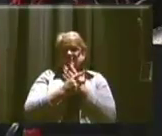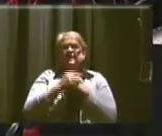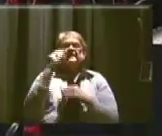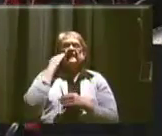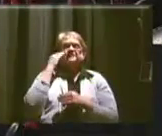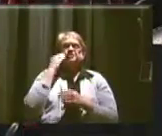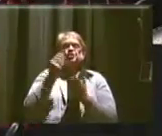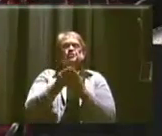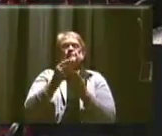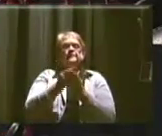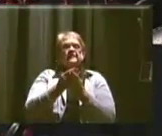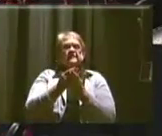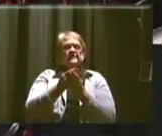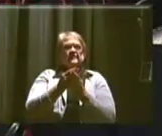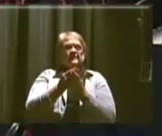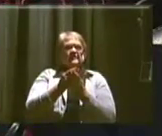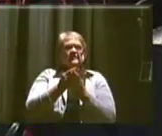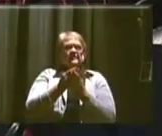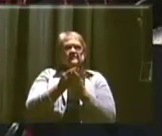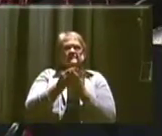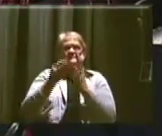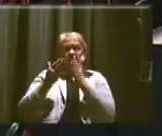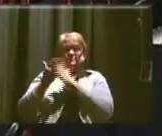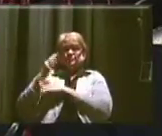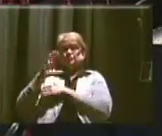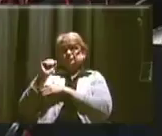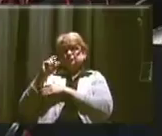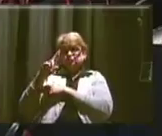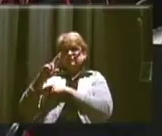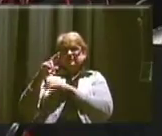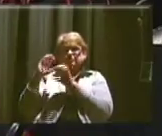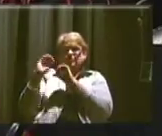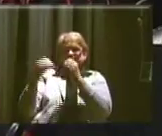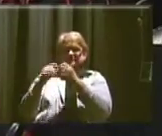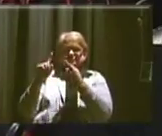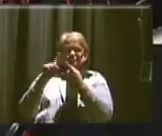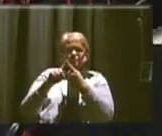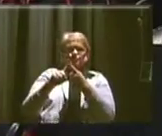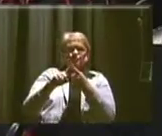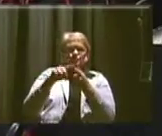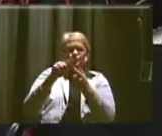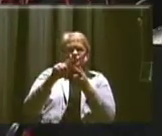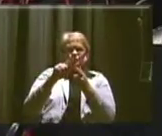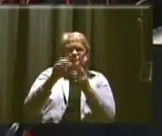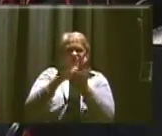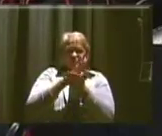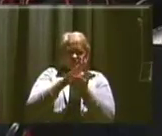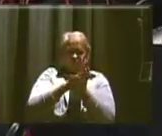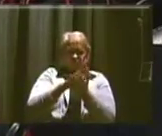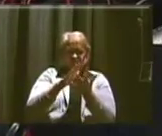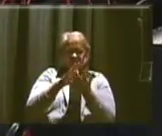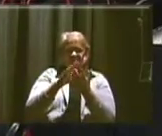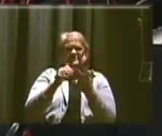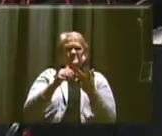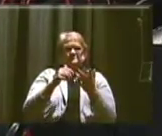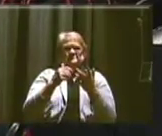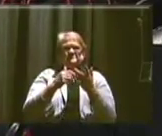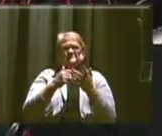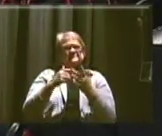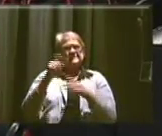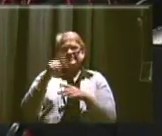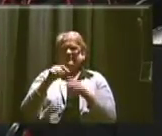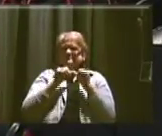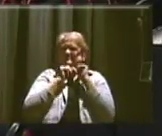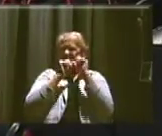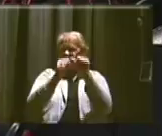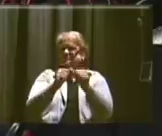from the school to career office and from the district, because there has to be some consistency